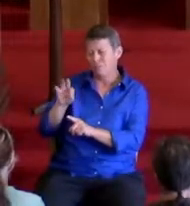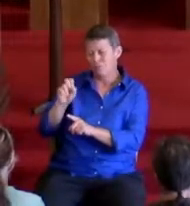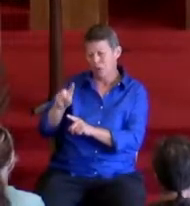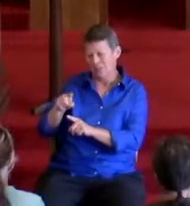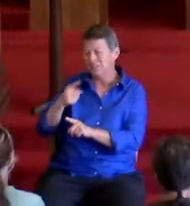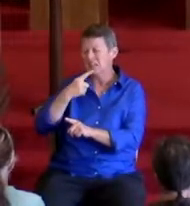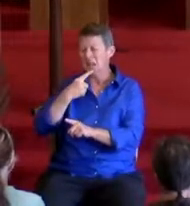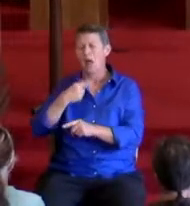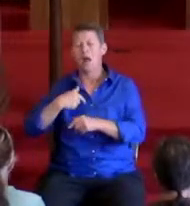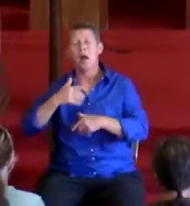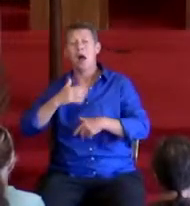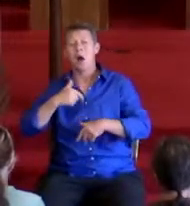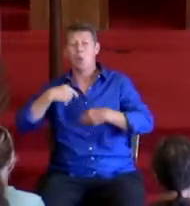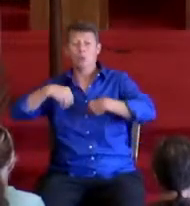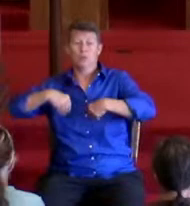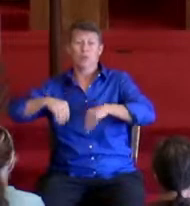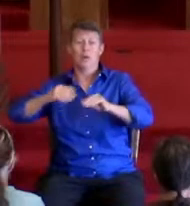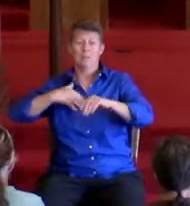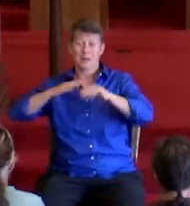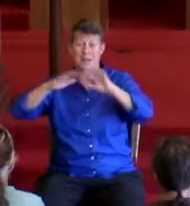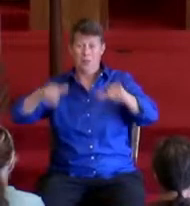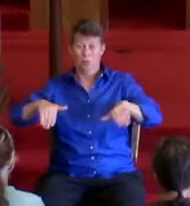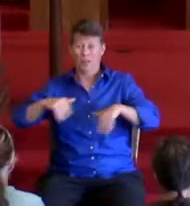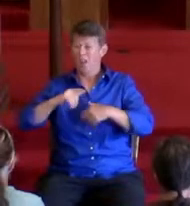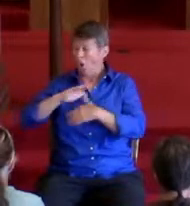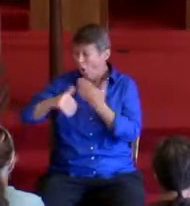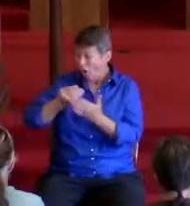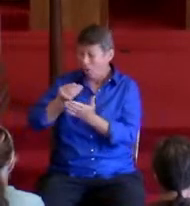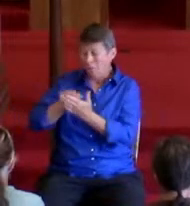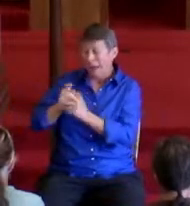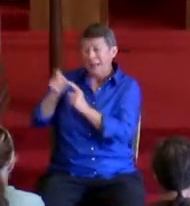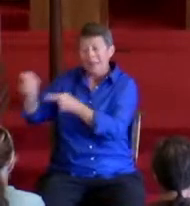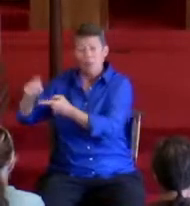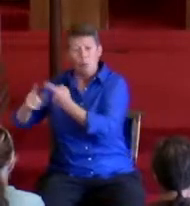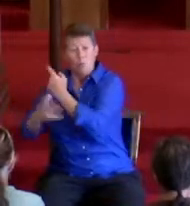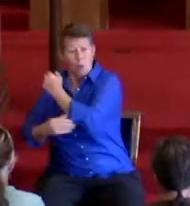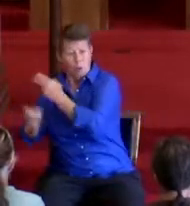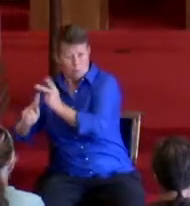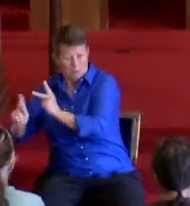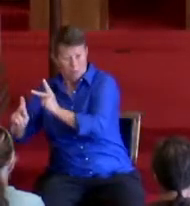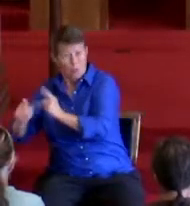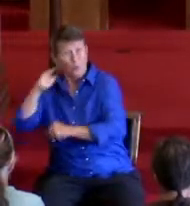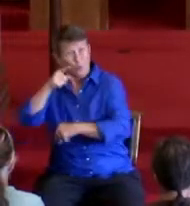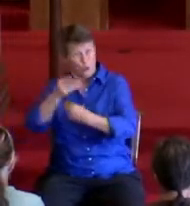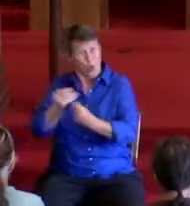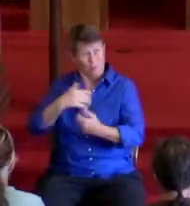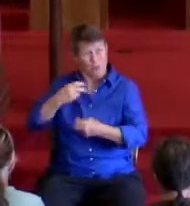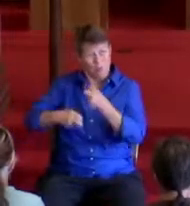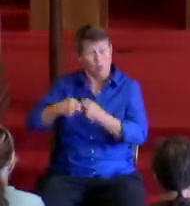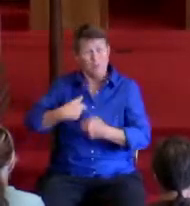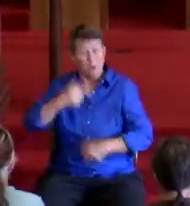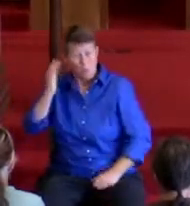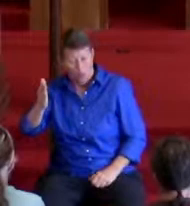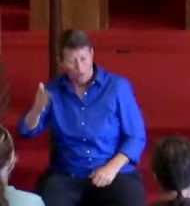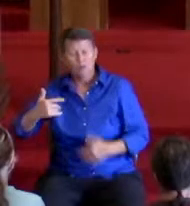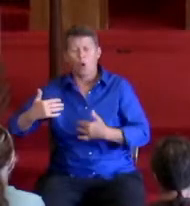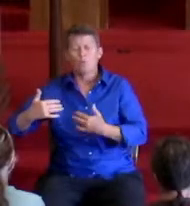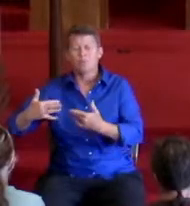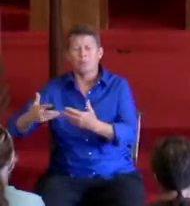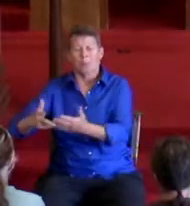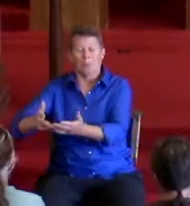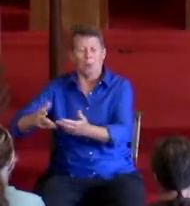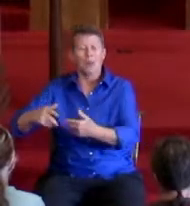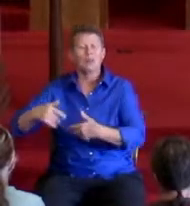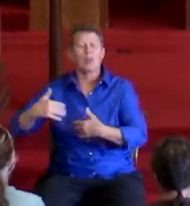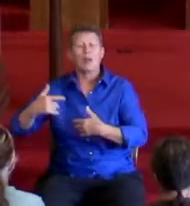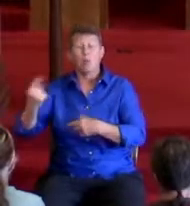poor if you solve my problem. And one day he realized he'd have to make good on his promise. So Fred put his house